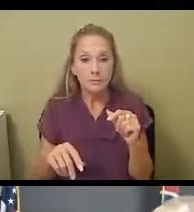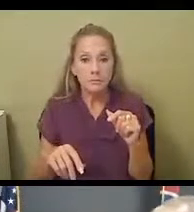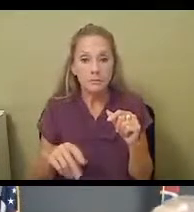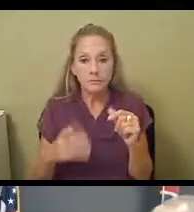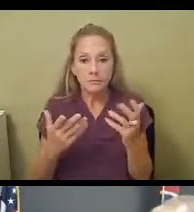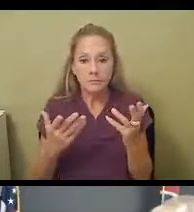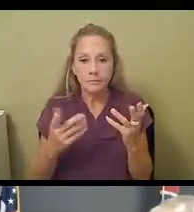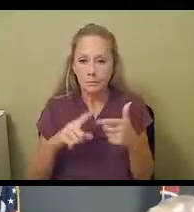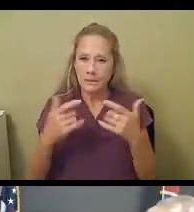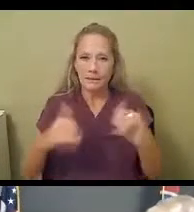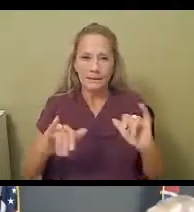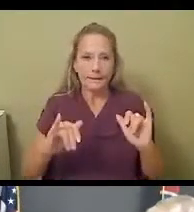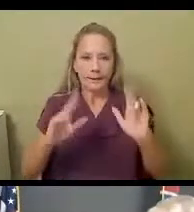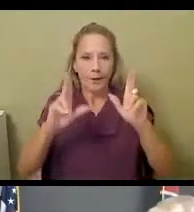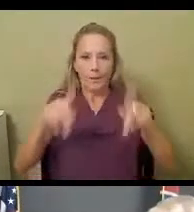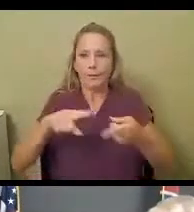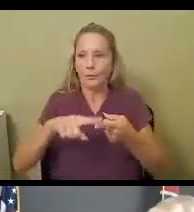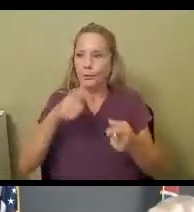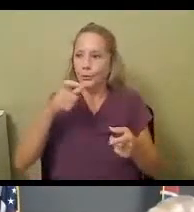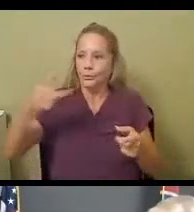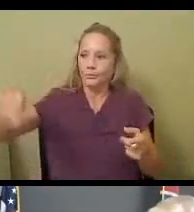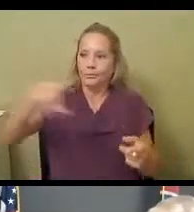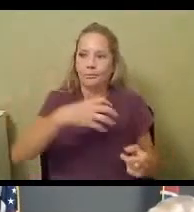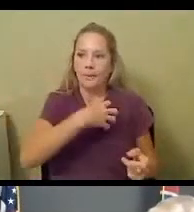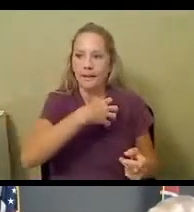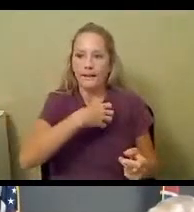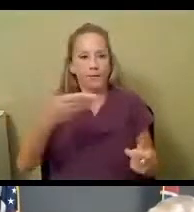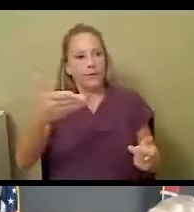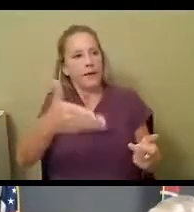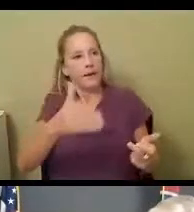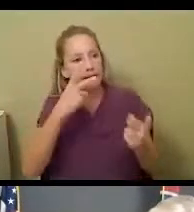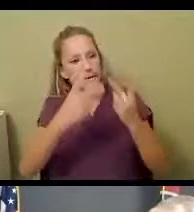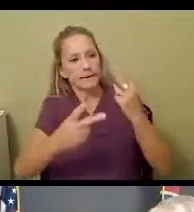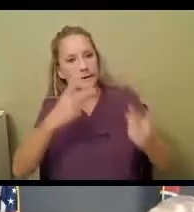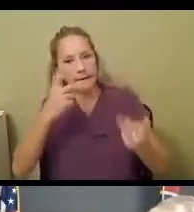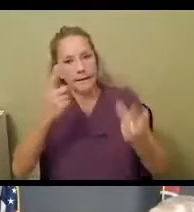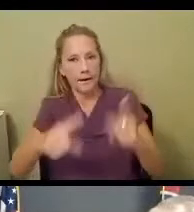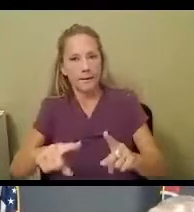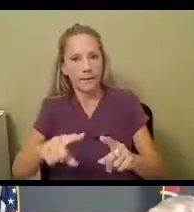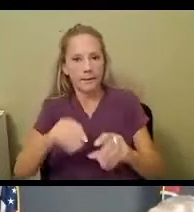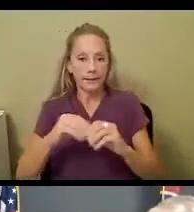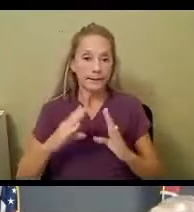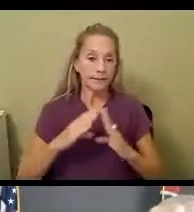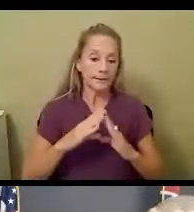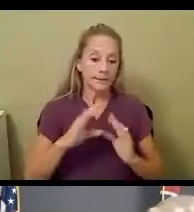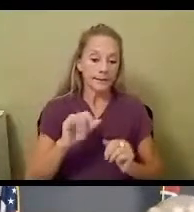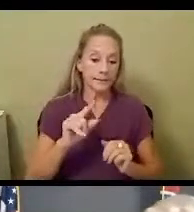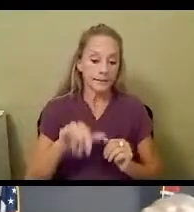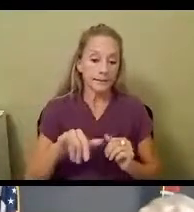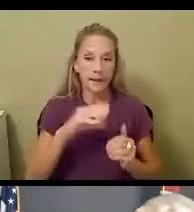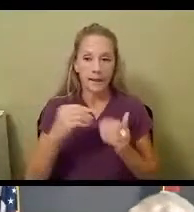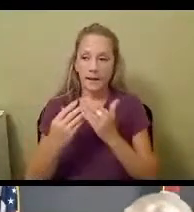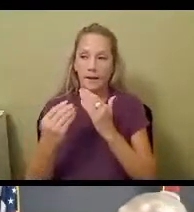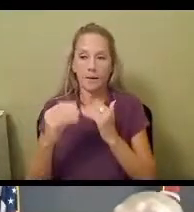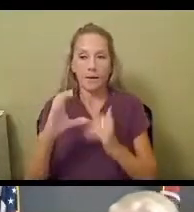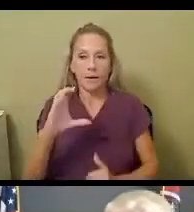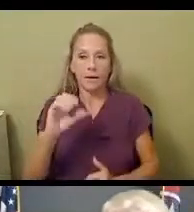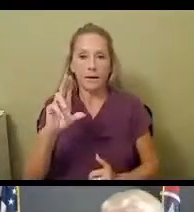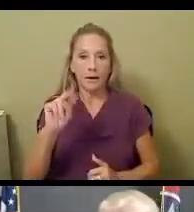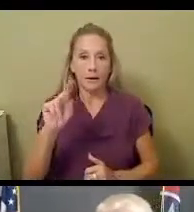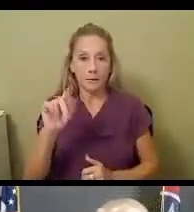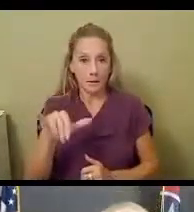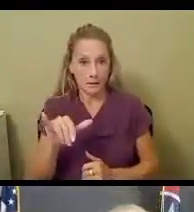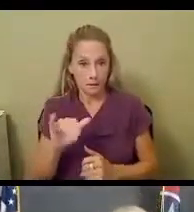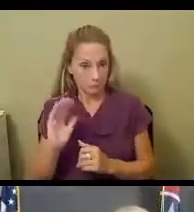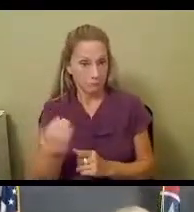up to our law enforcement, both in the city and in the county. Any comments on that? Is that a